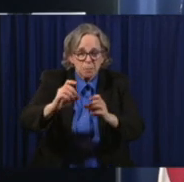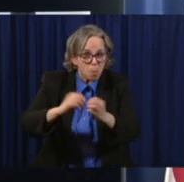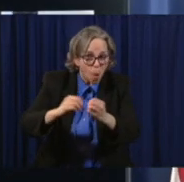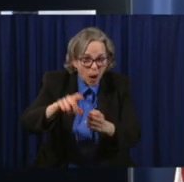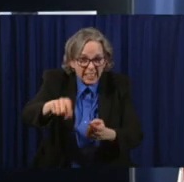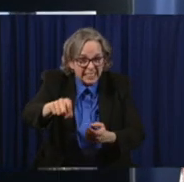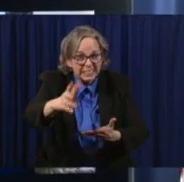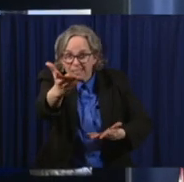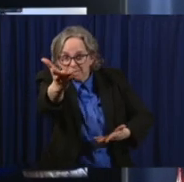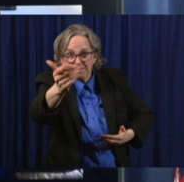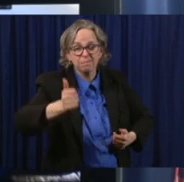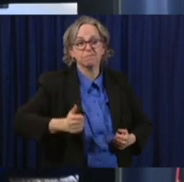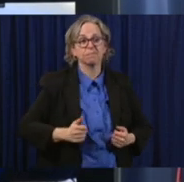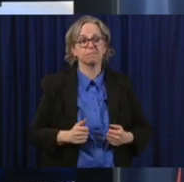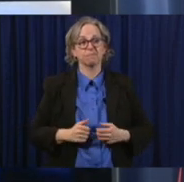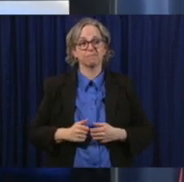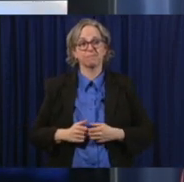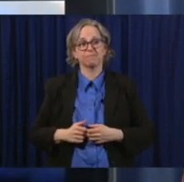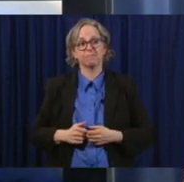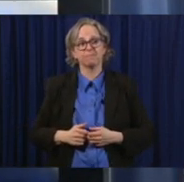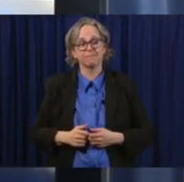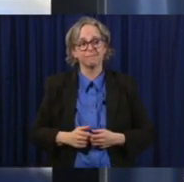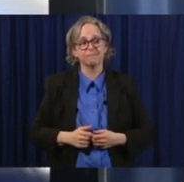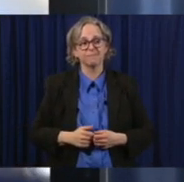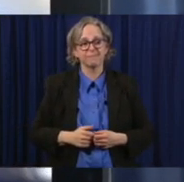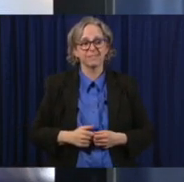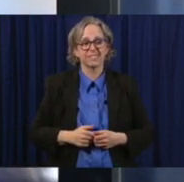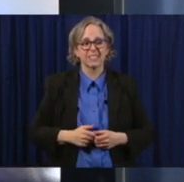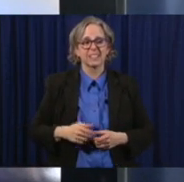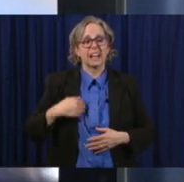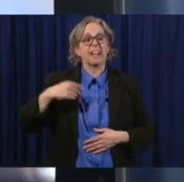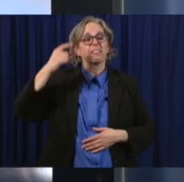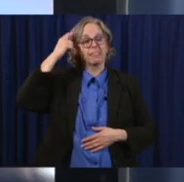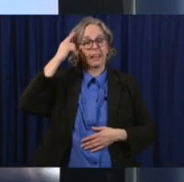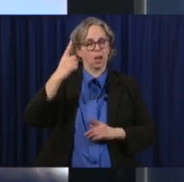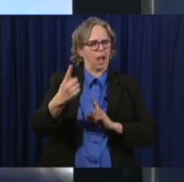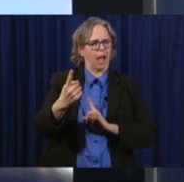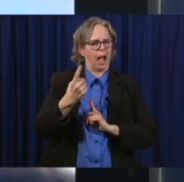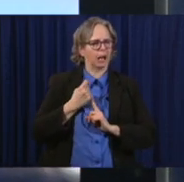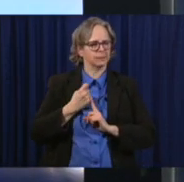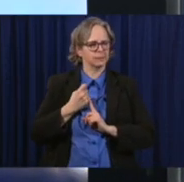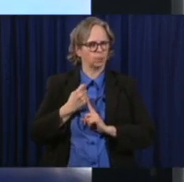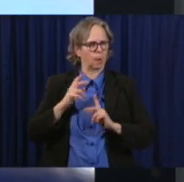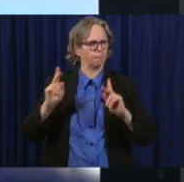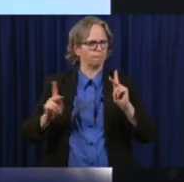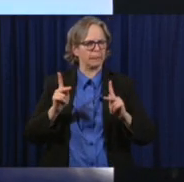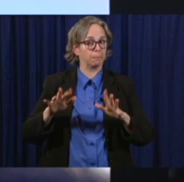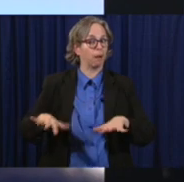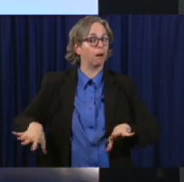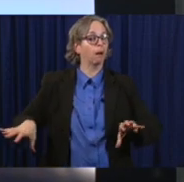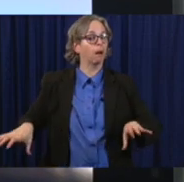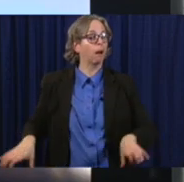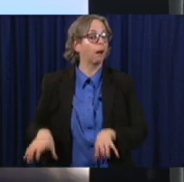So I think I'm hearing you, Dr. Acton. I think you're asking what are people doing and what more can people be doing?